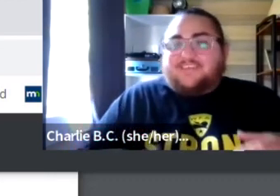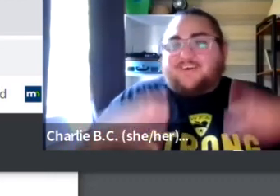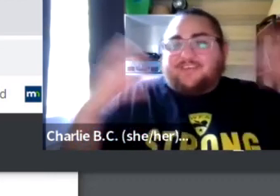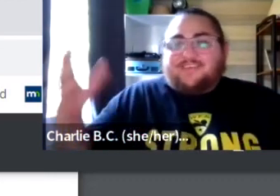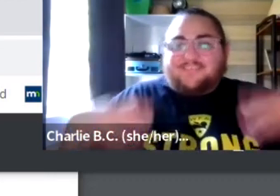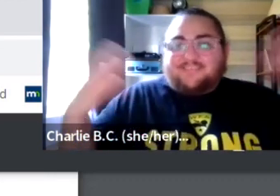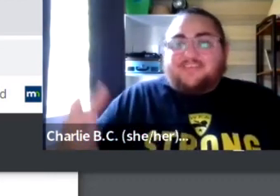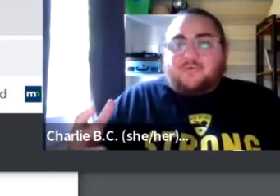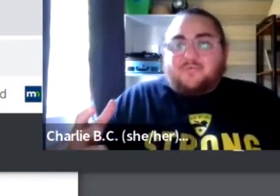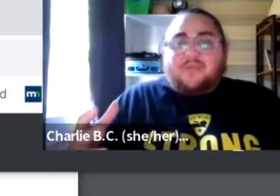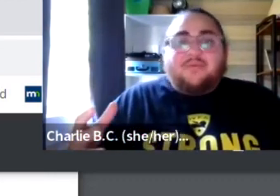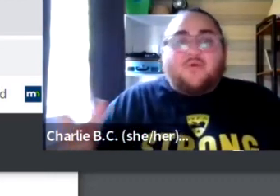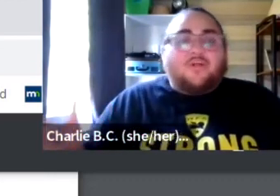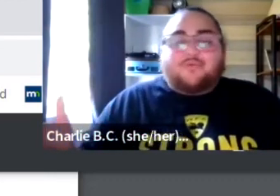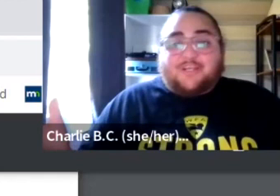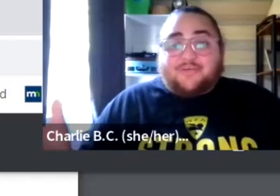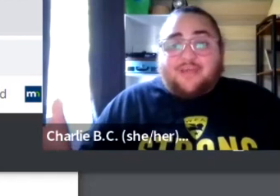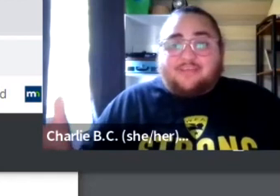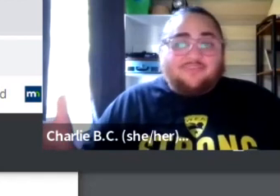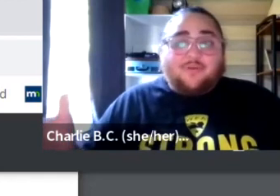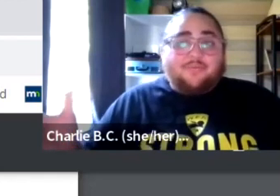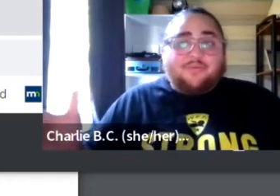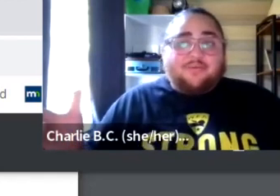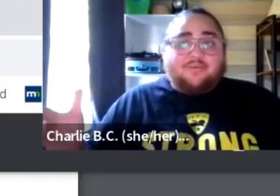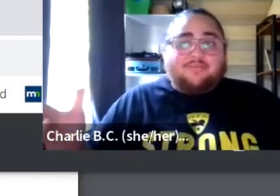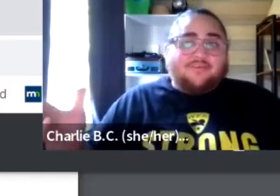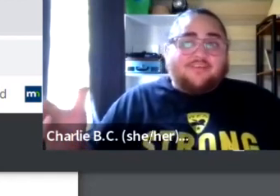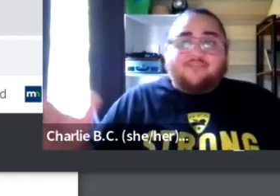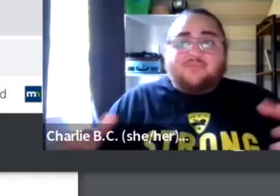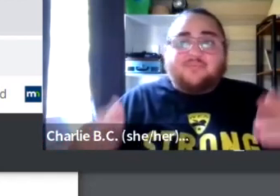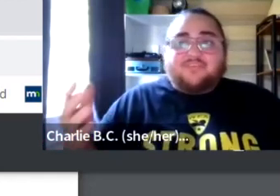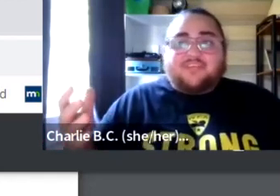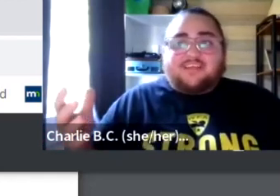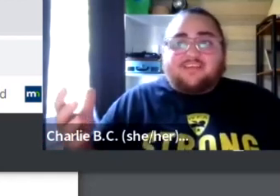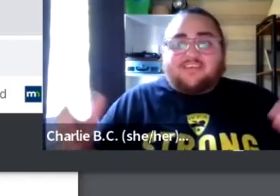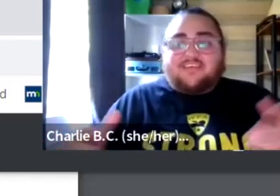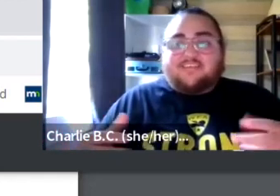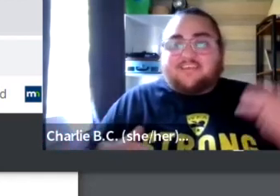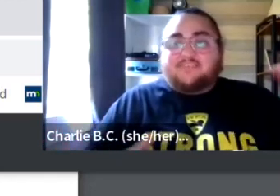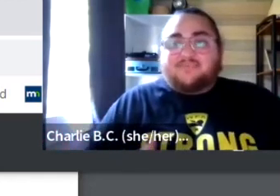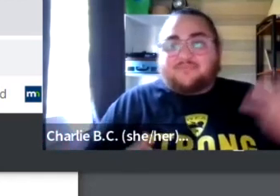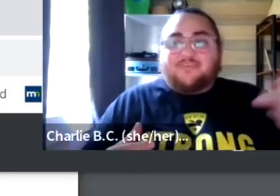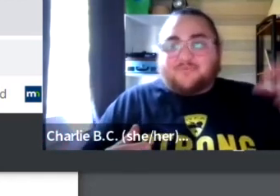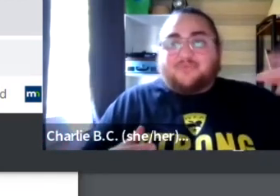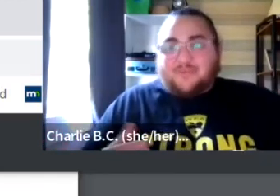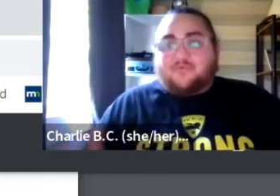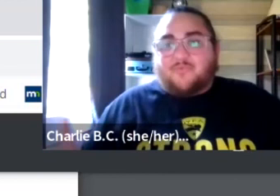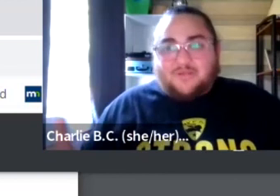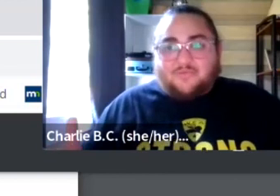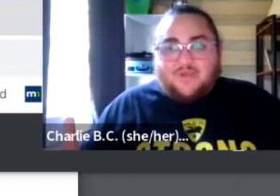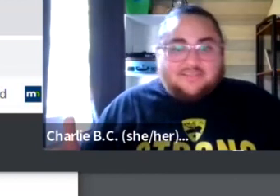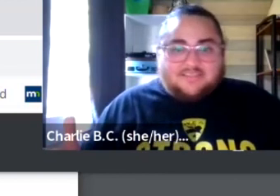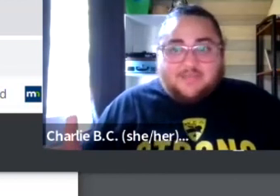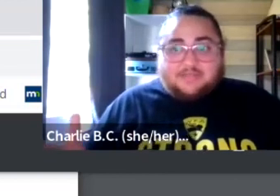waivers and all this. You know, maybe you all already know that. There's probably a lot of people listening that are like, yes, we're familiar with the